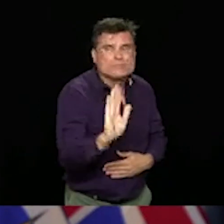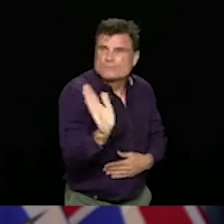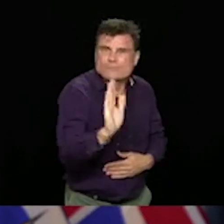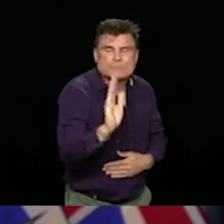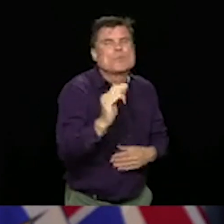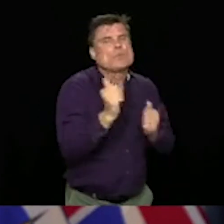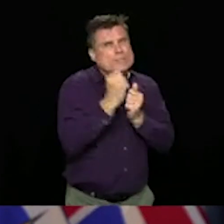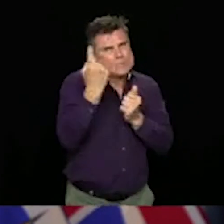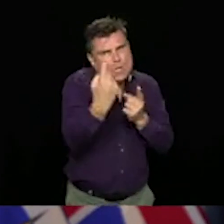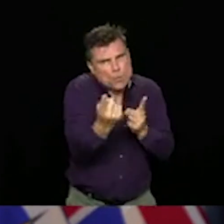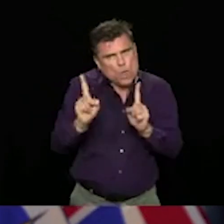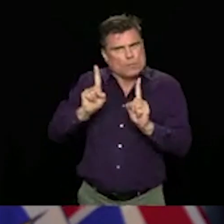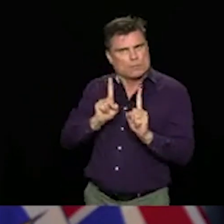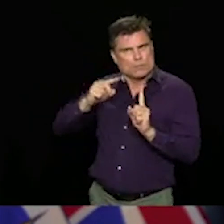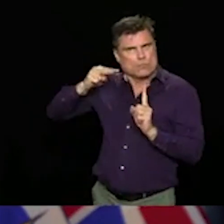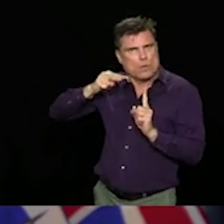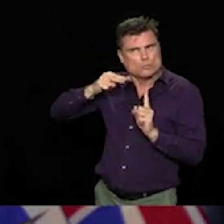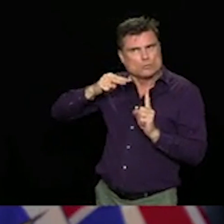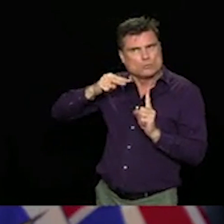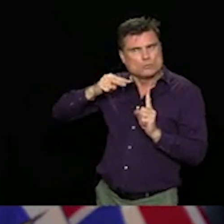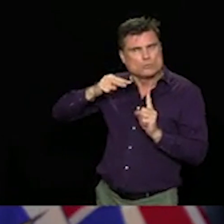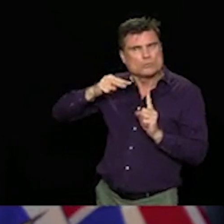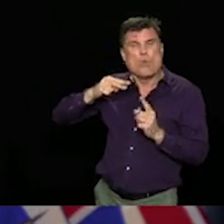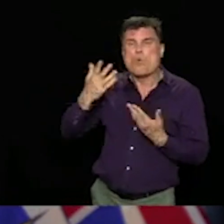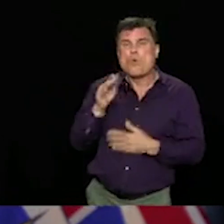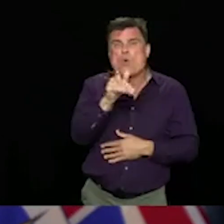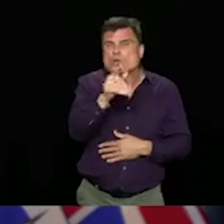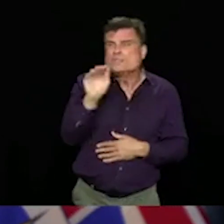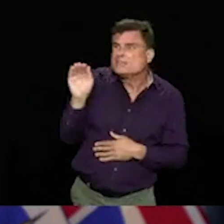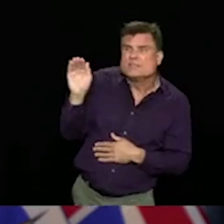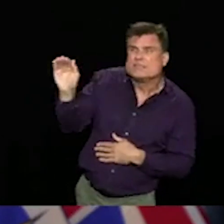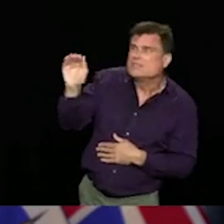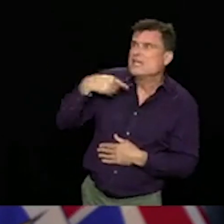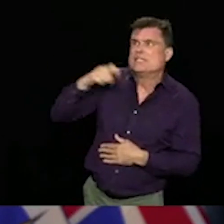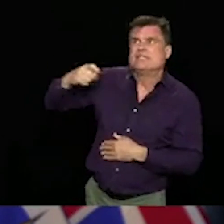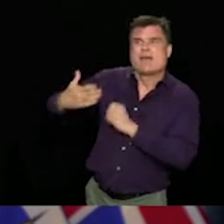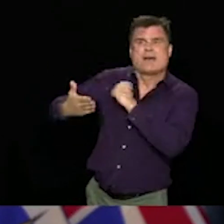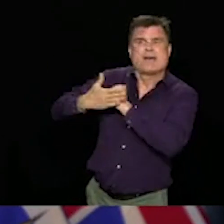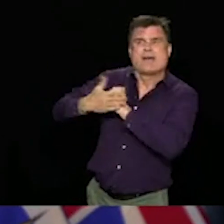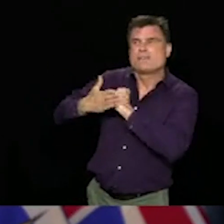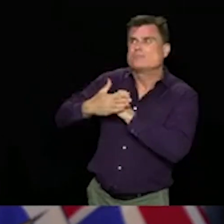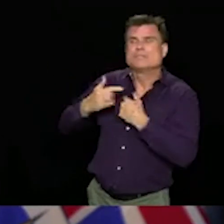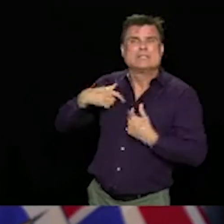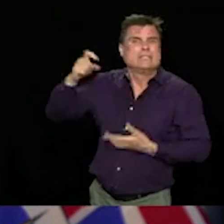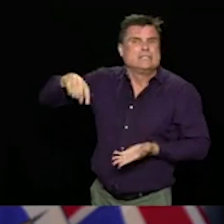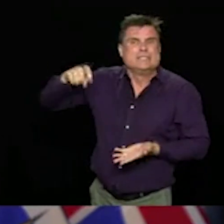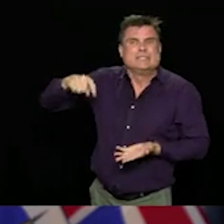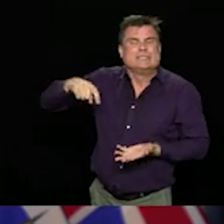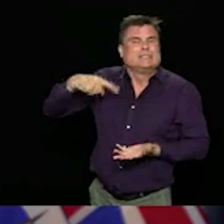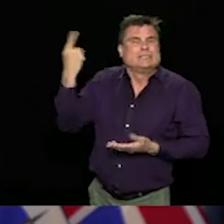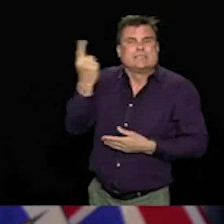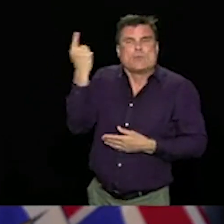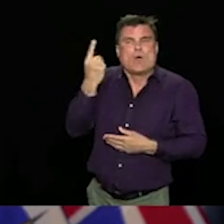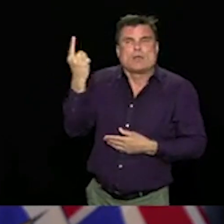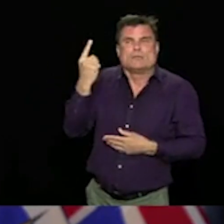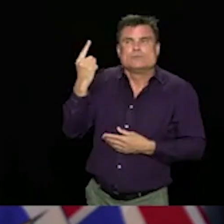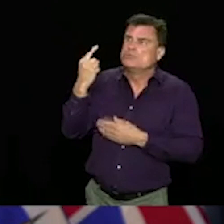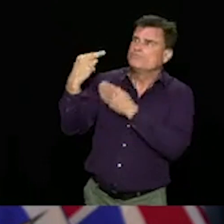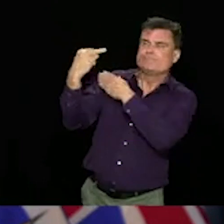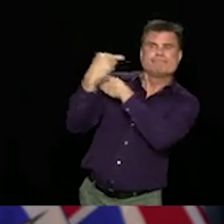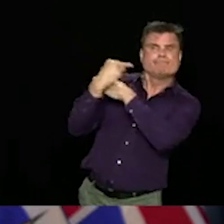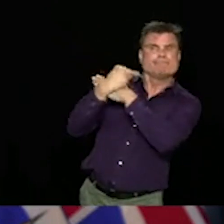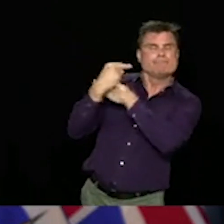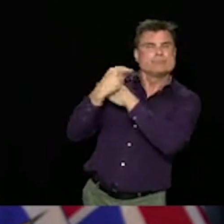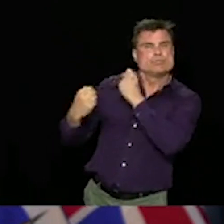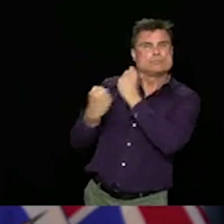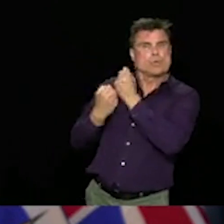in your family and your friends. And check up on your friends. Check up on those people, those workmates that you have that you may not